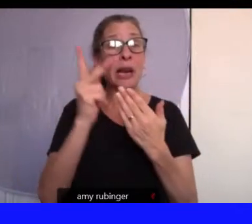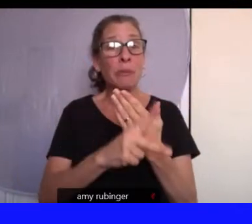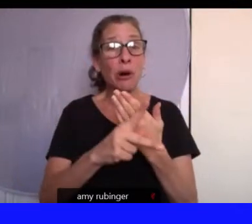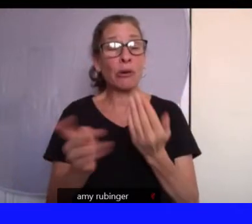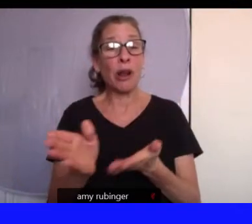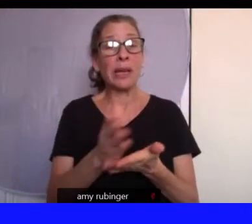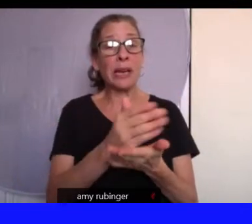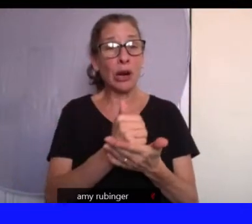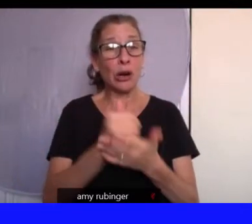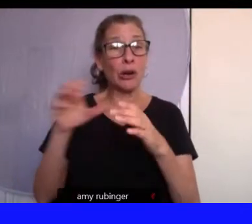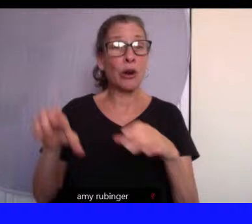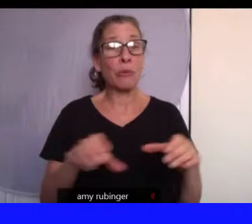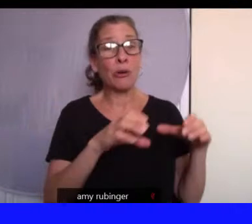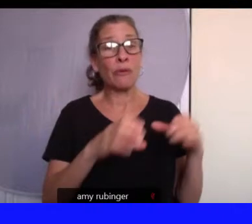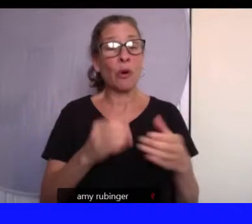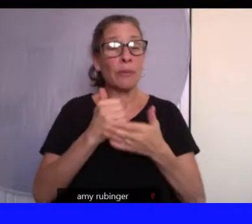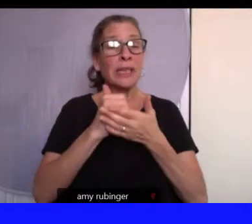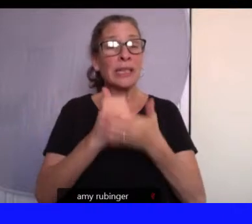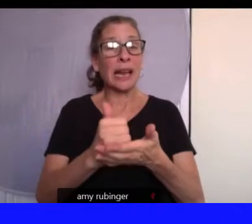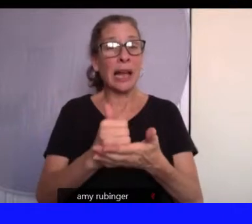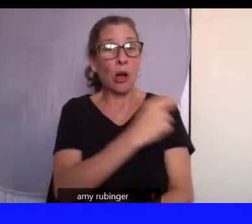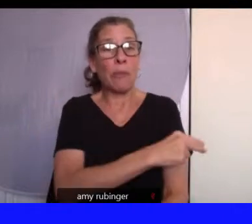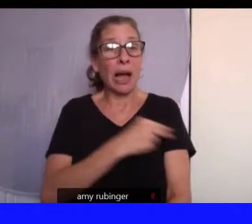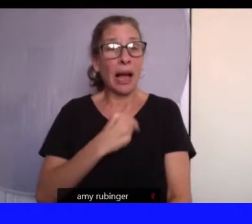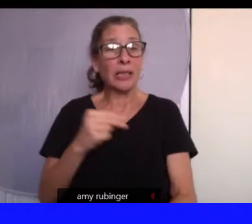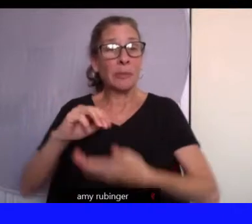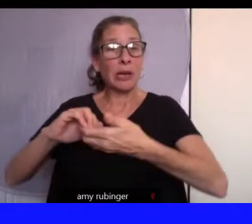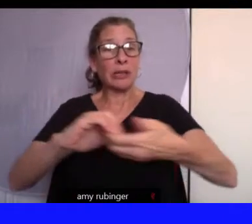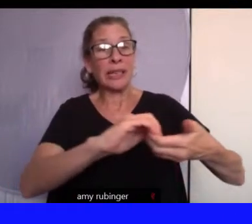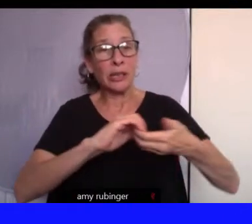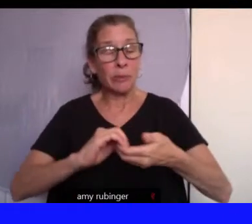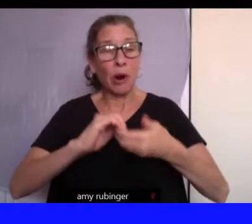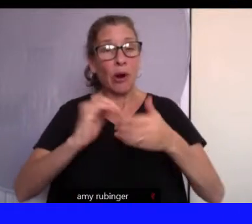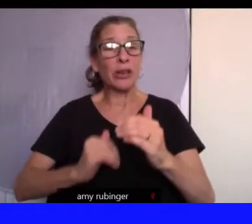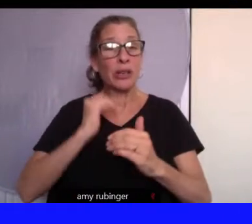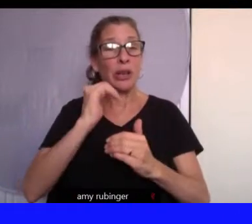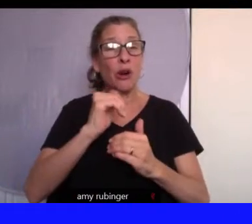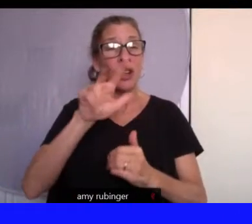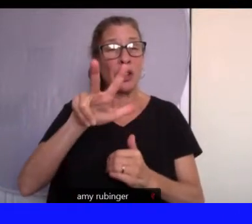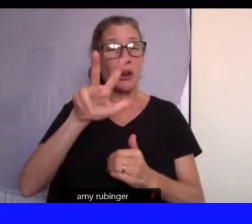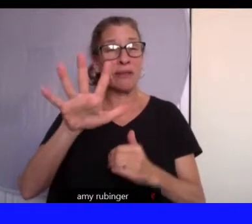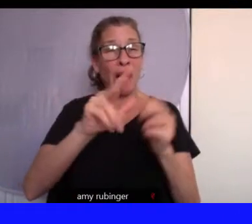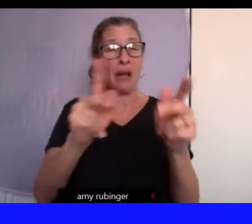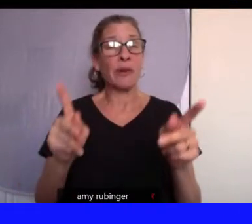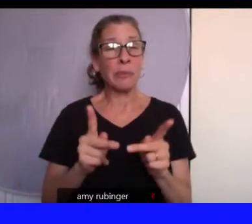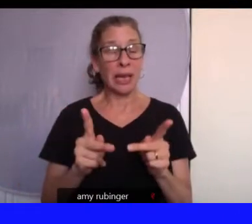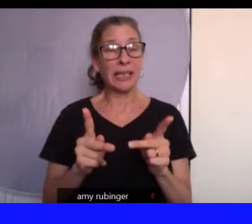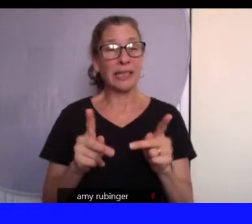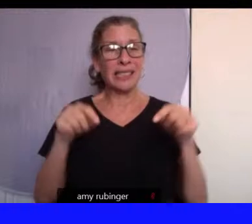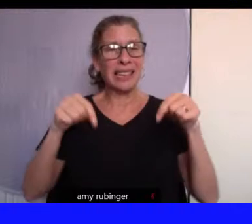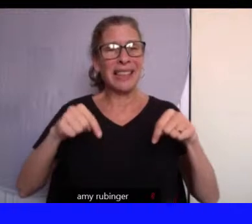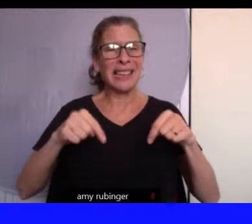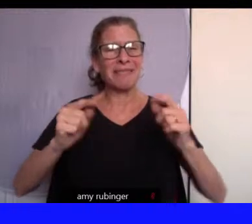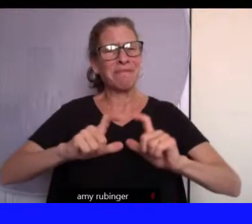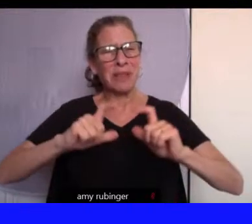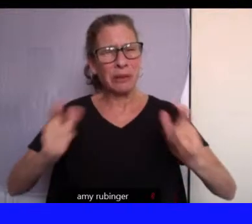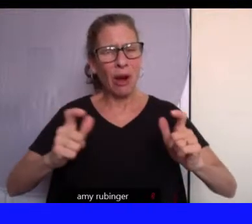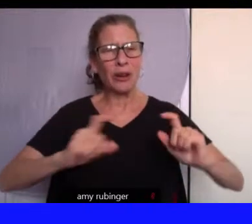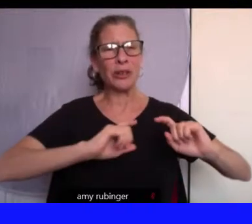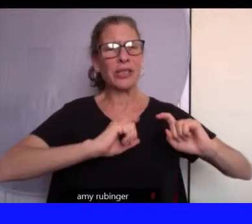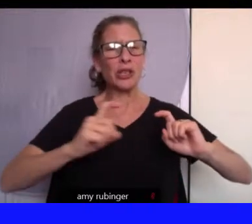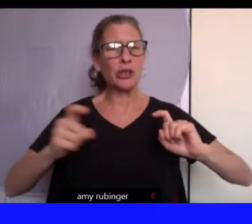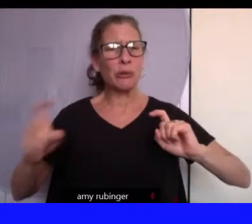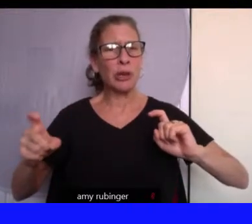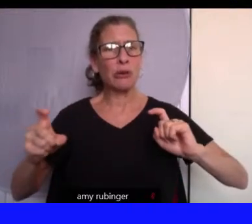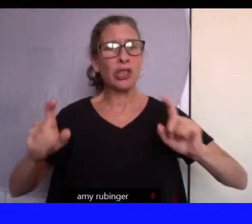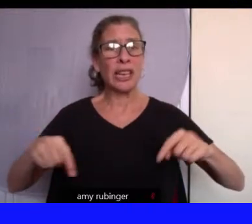large amount of shared savings this year, we have worked with the ACO's board to defer $2.7 million of the